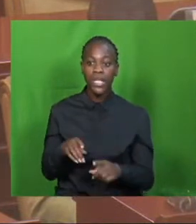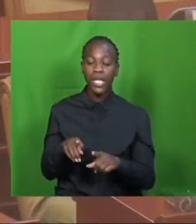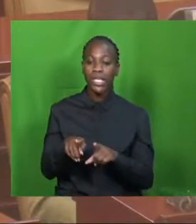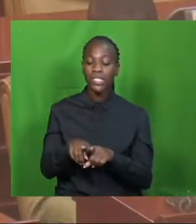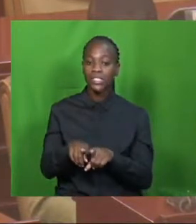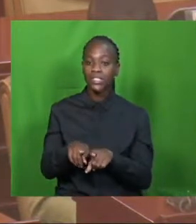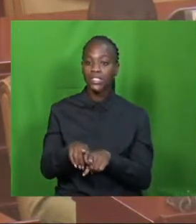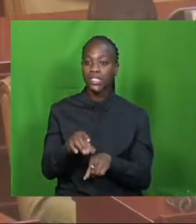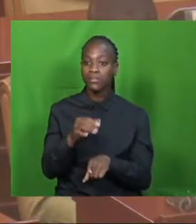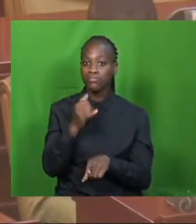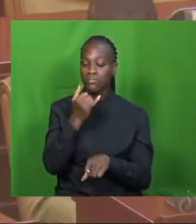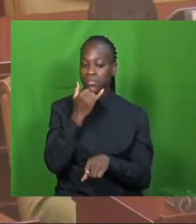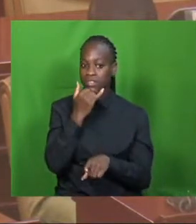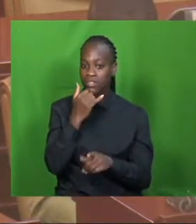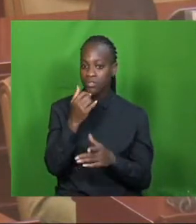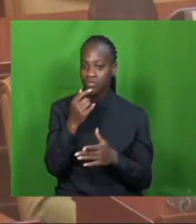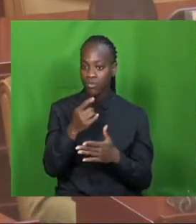Yes, honorable member.